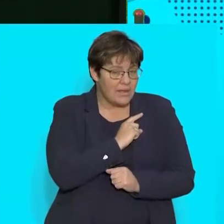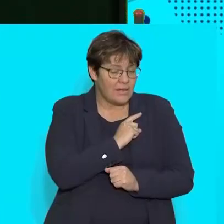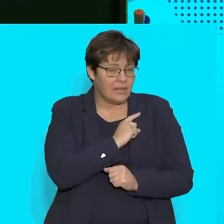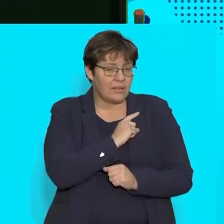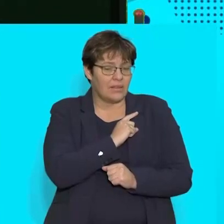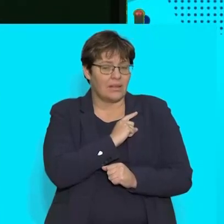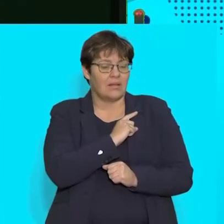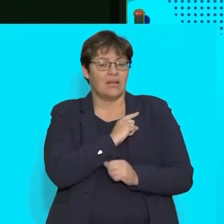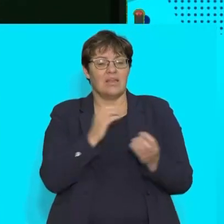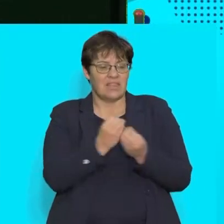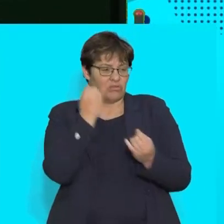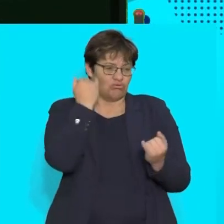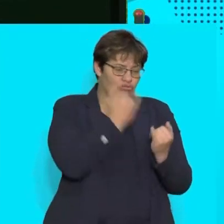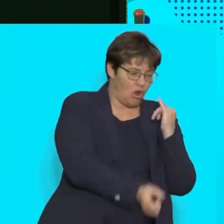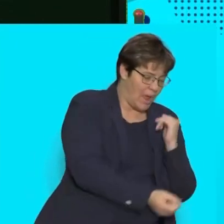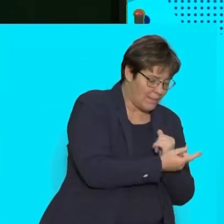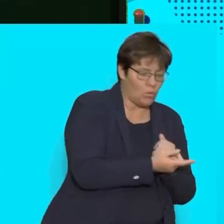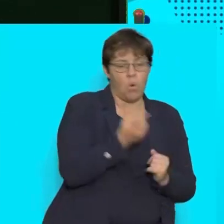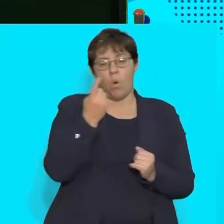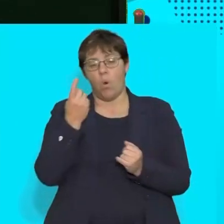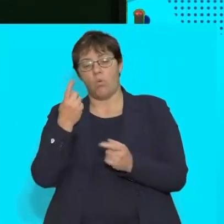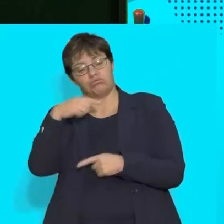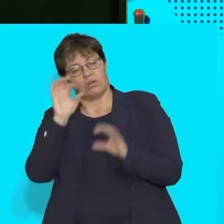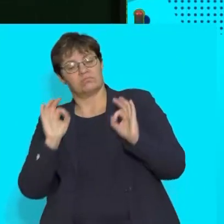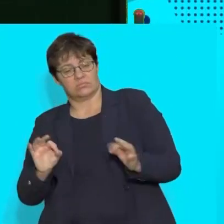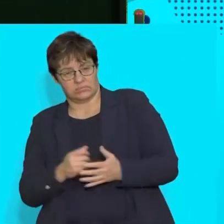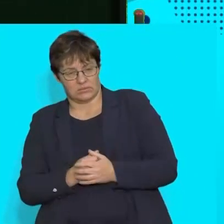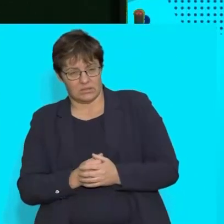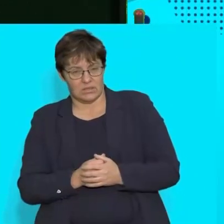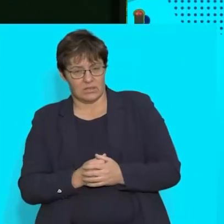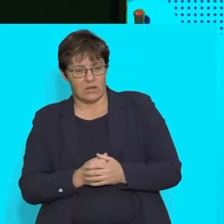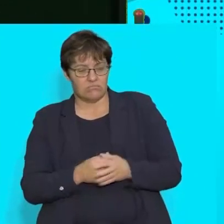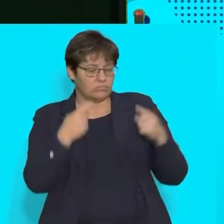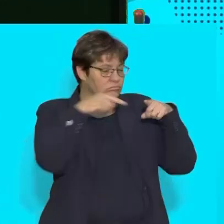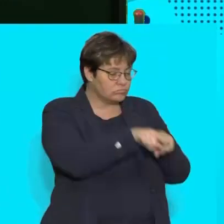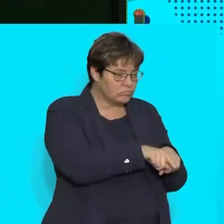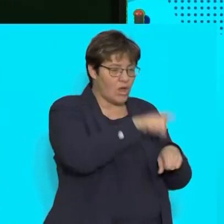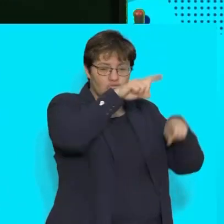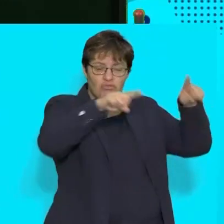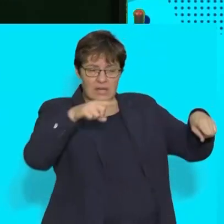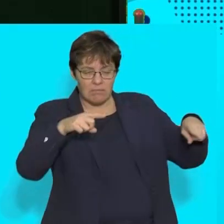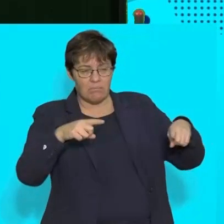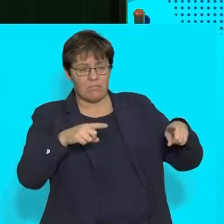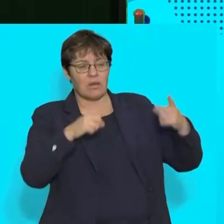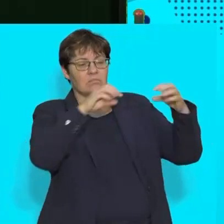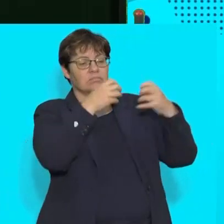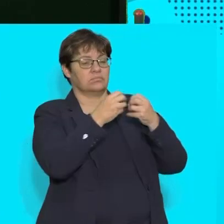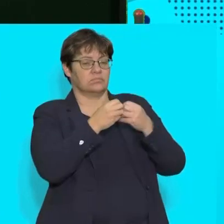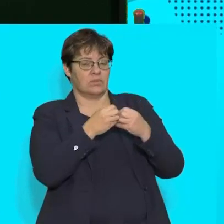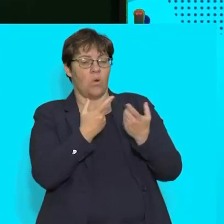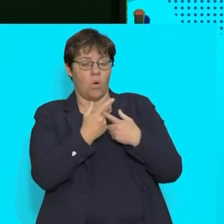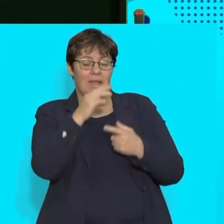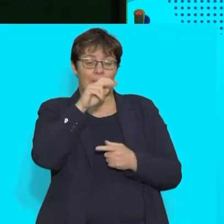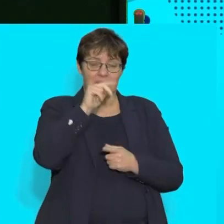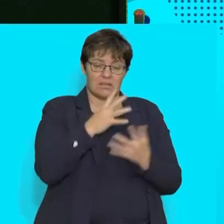go wrong or go right. So mutations, random fertilization, or the randomness of gametes